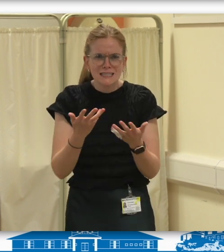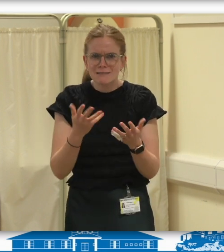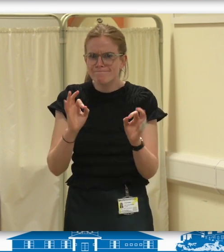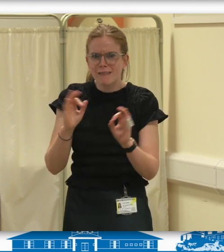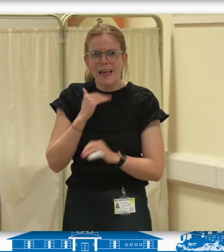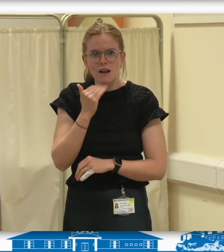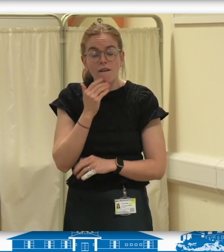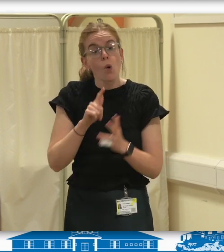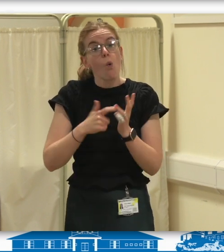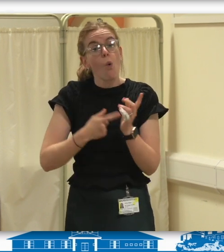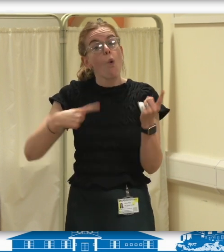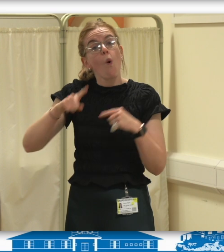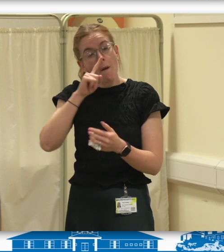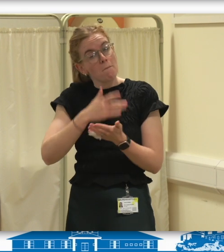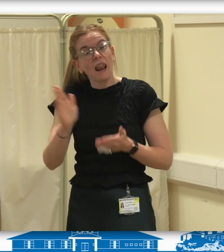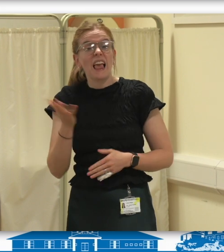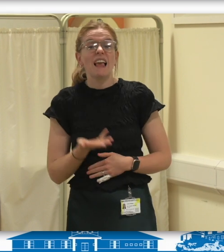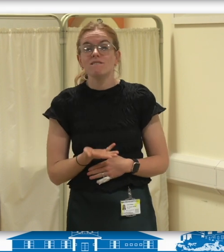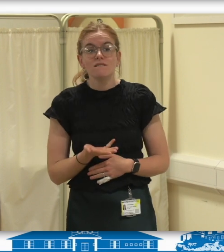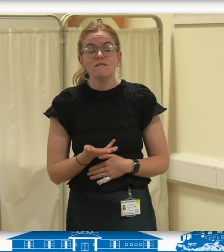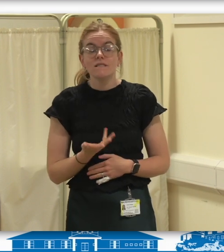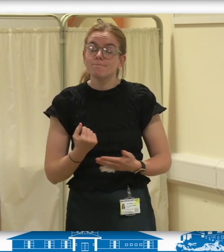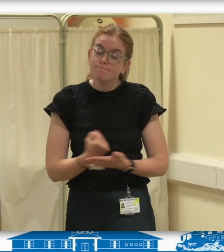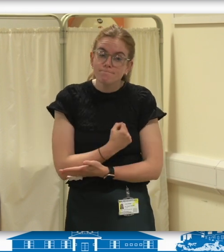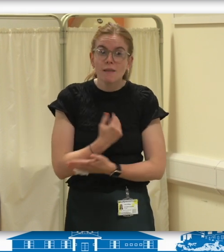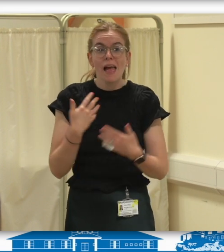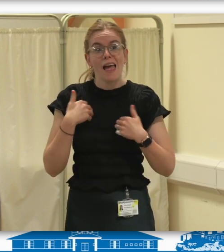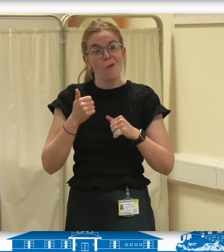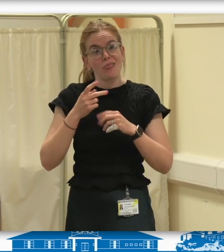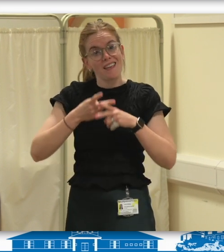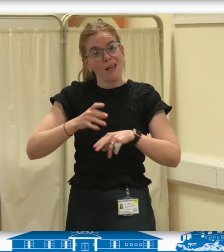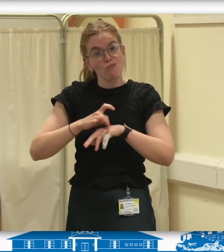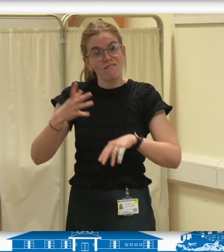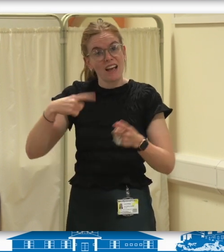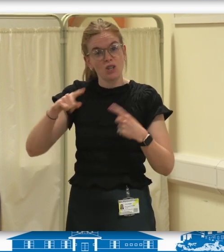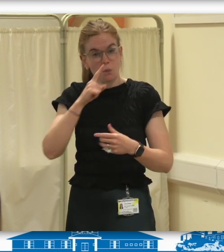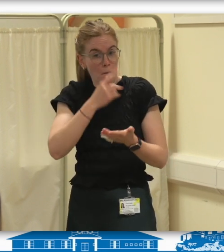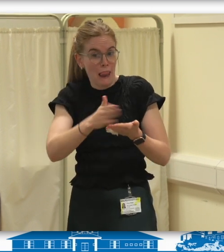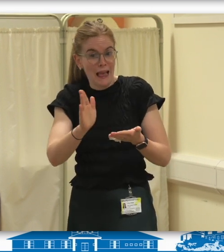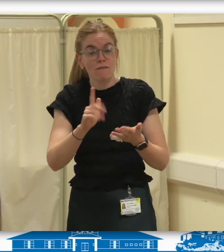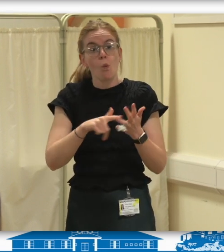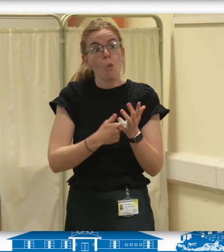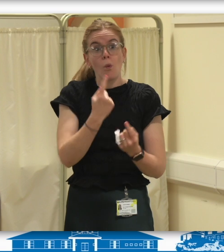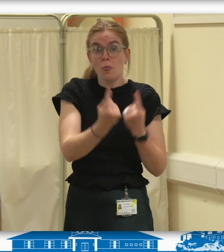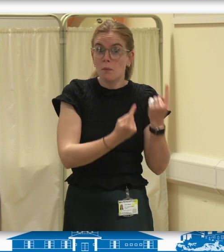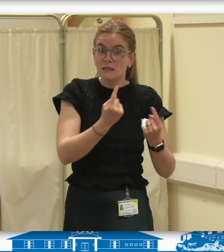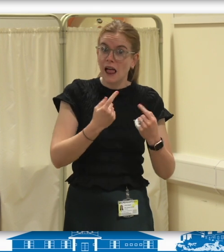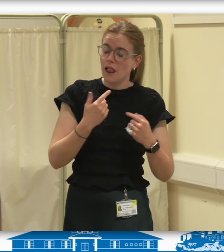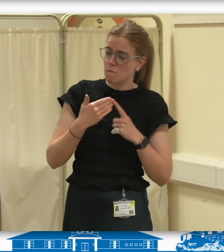them, from health professionals, sadly, but sometimes also often from themselves. The question, am I really